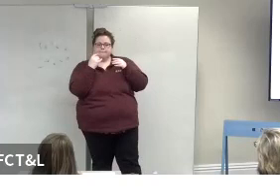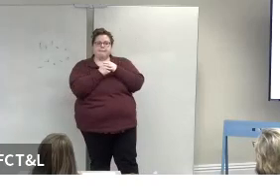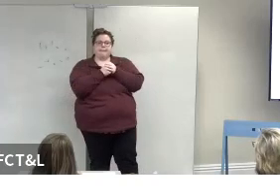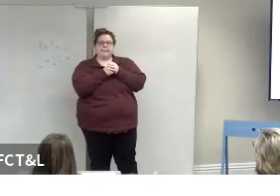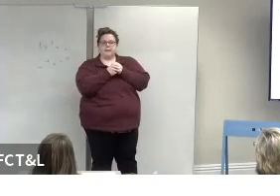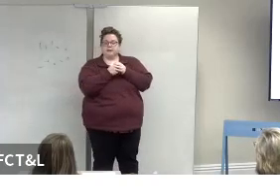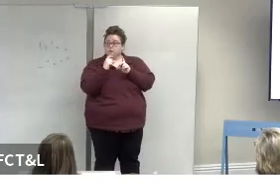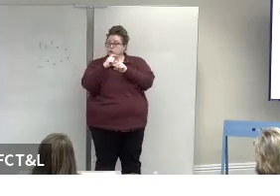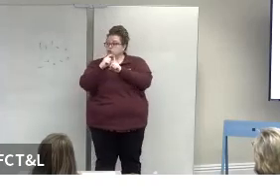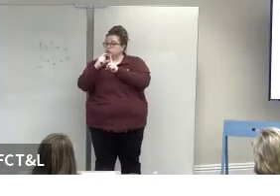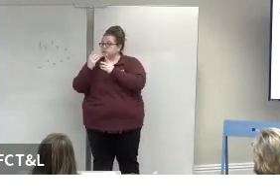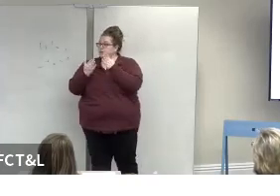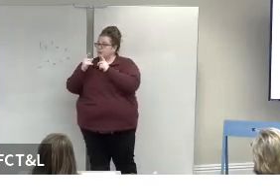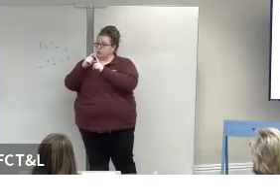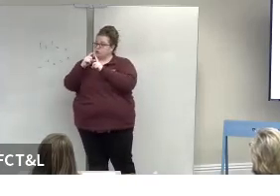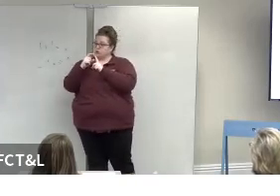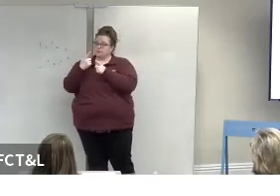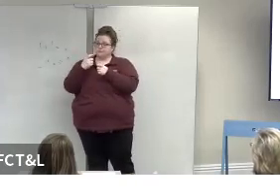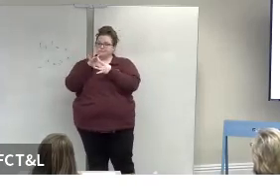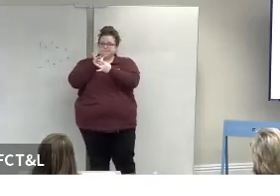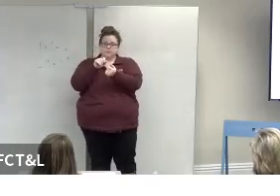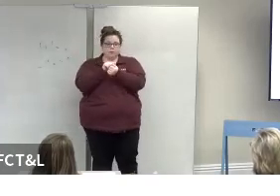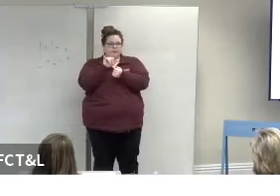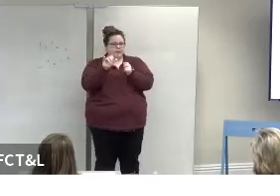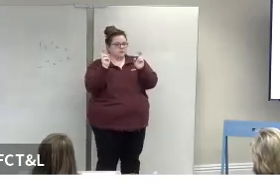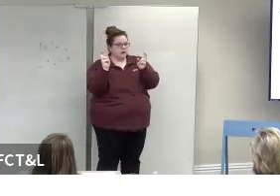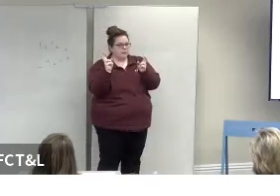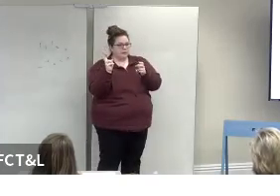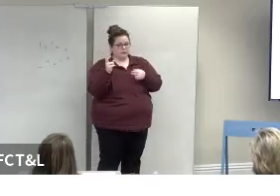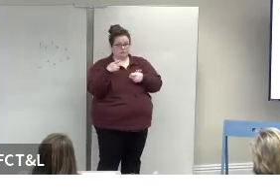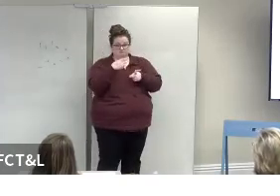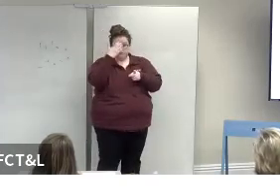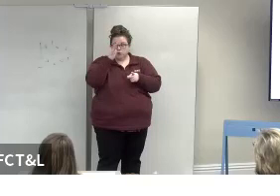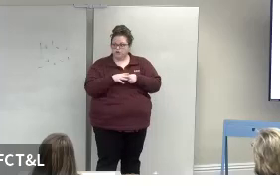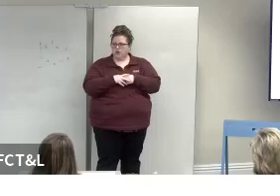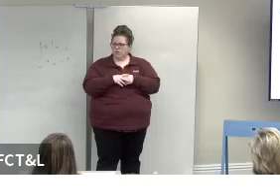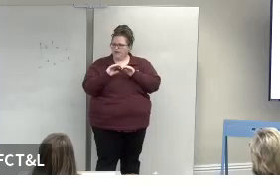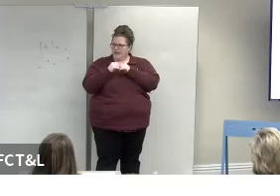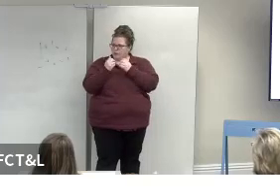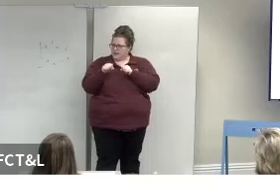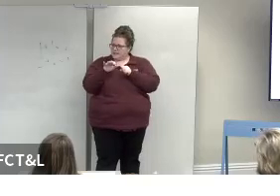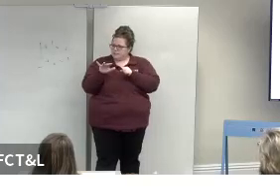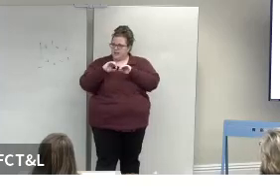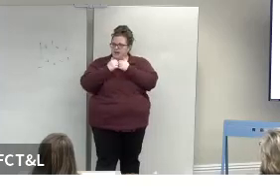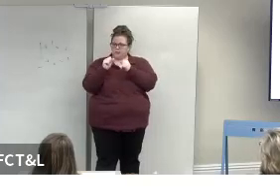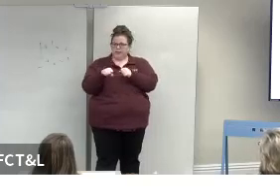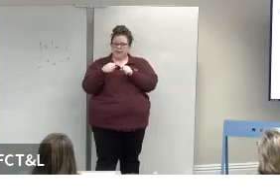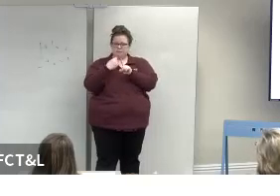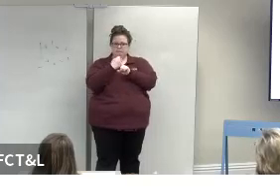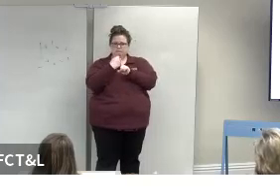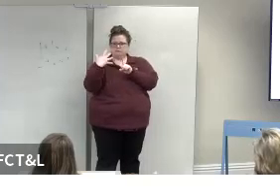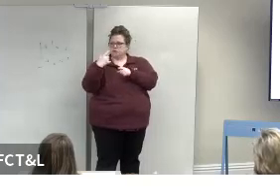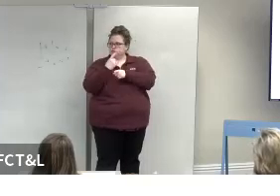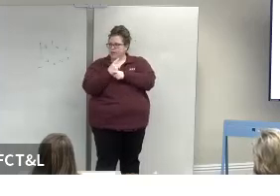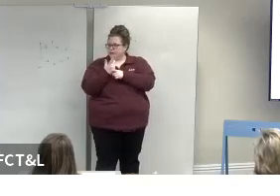give your interpreter some time to make those accommodations for a different language. You know, it could be a specific topic that she may